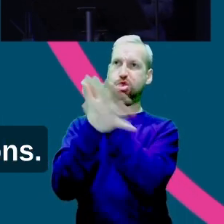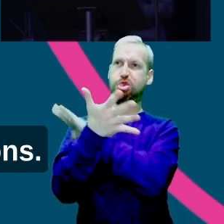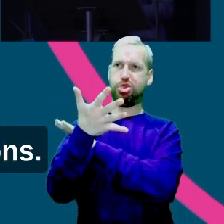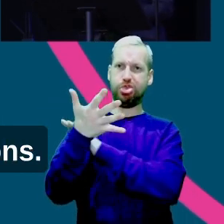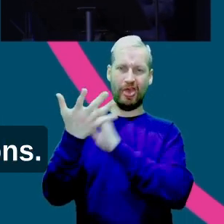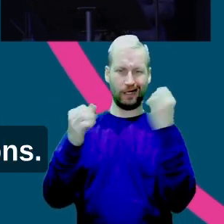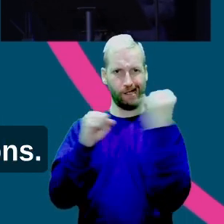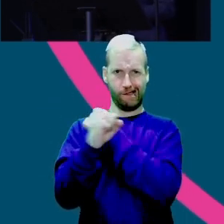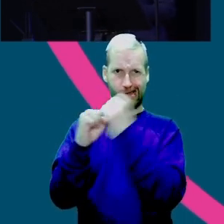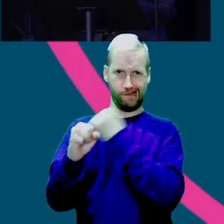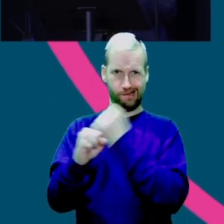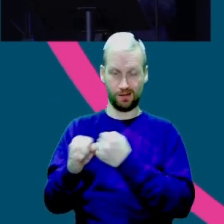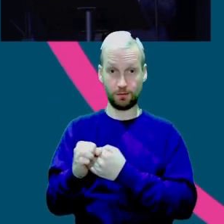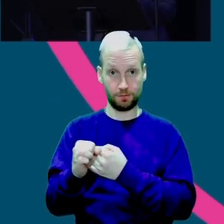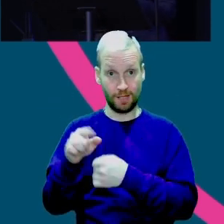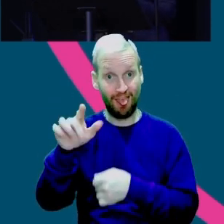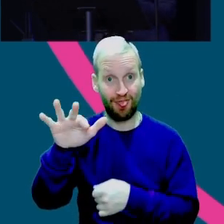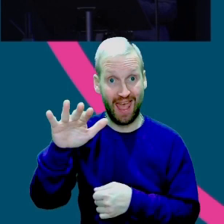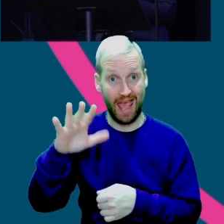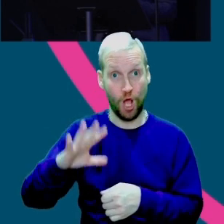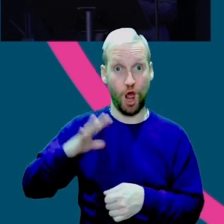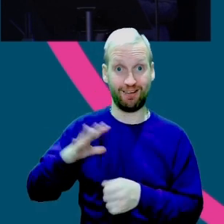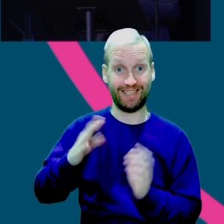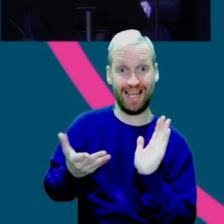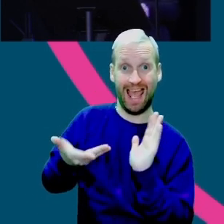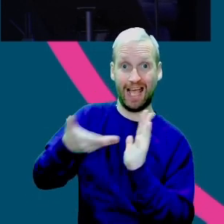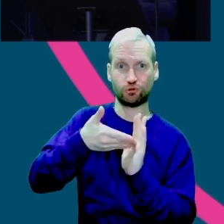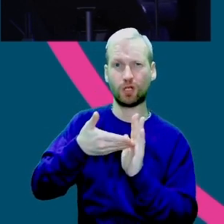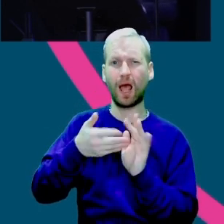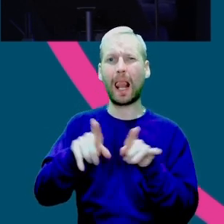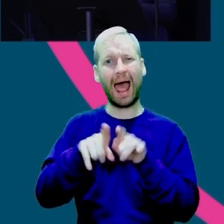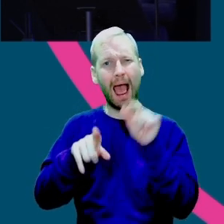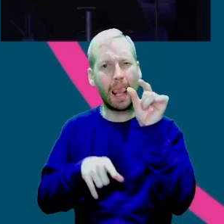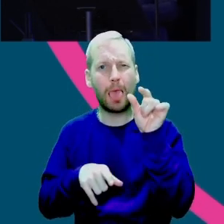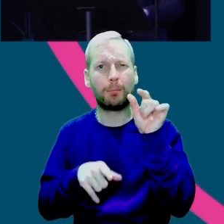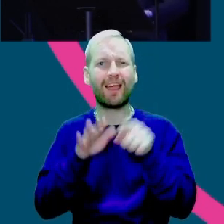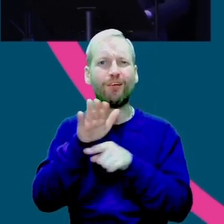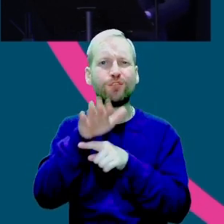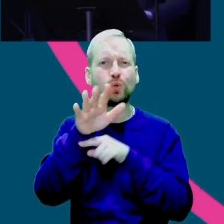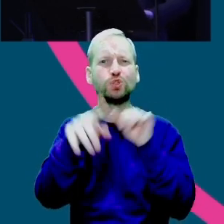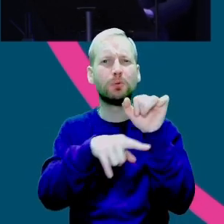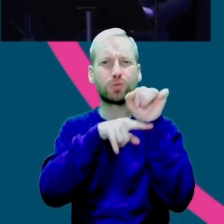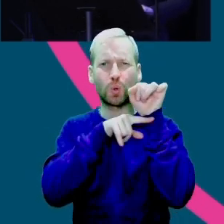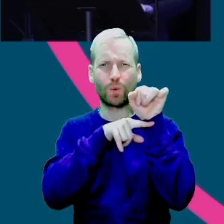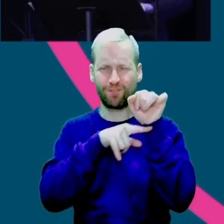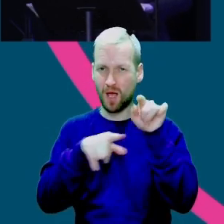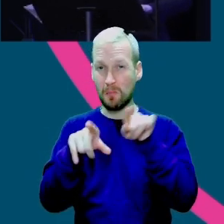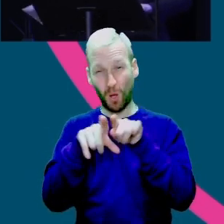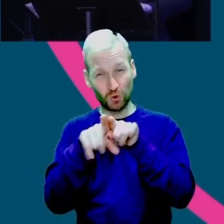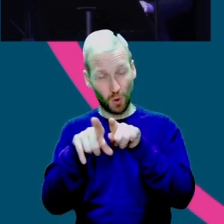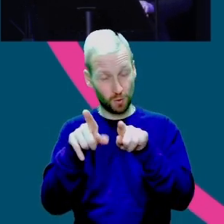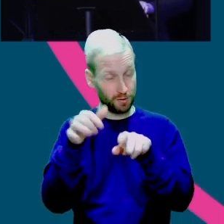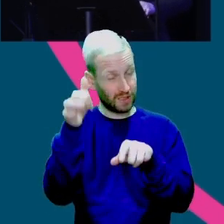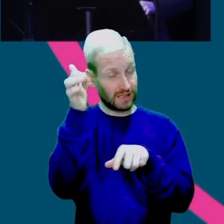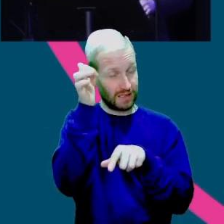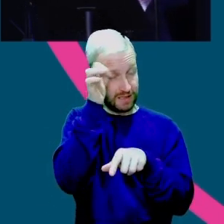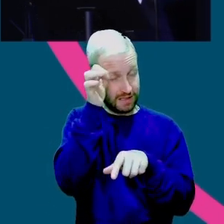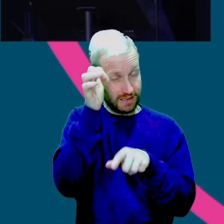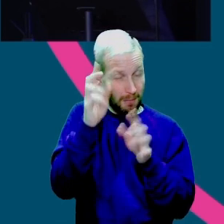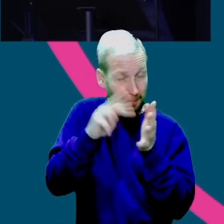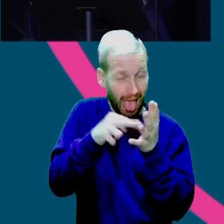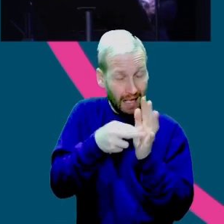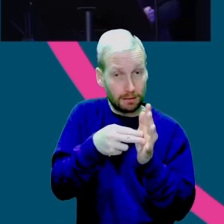digital innovations. So a little bit of future proofing. And the equipment library I've already mentioned with the equipment storage.